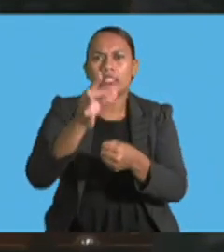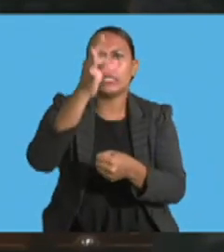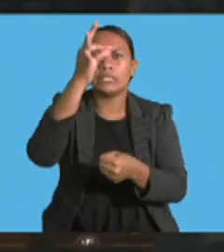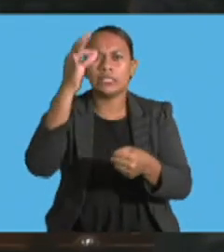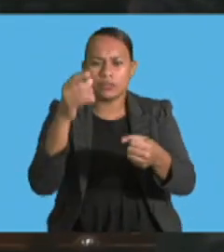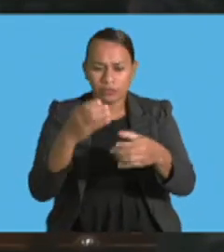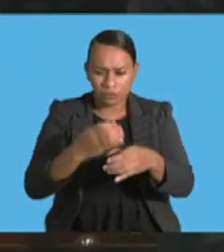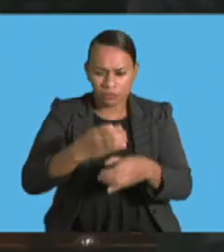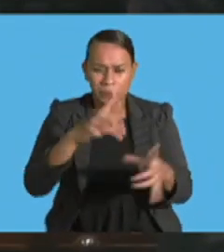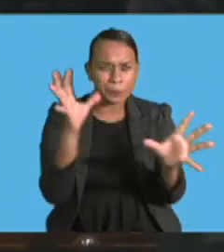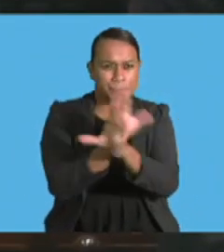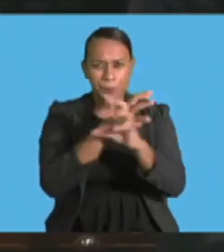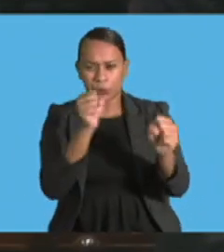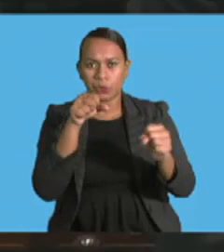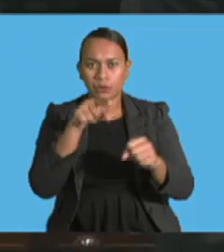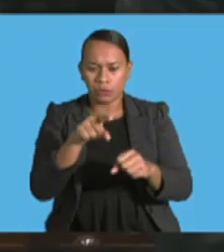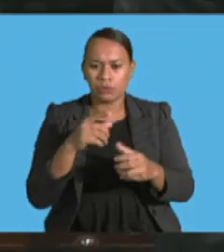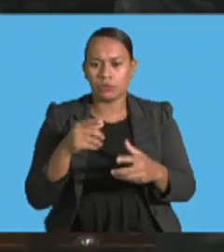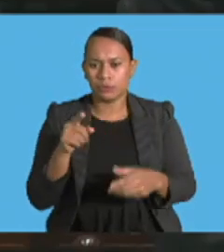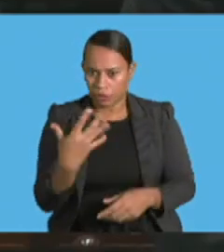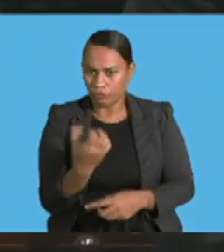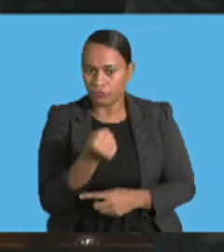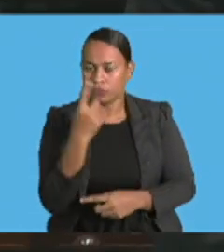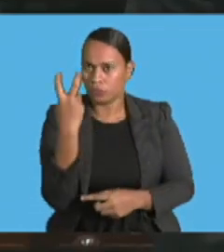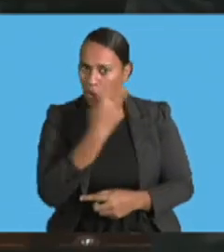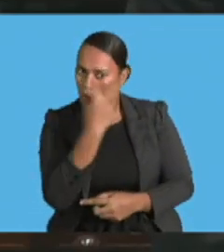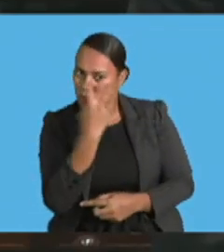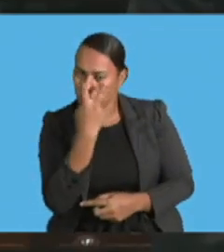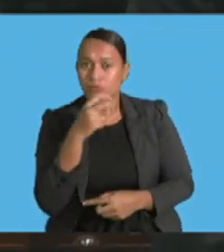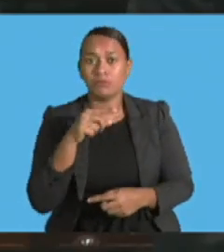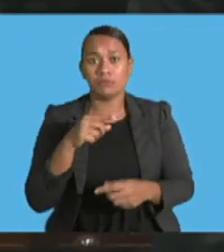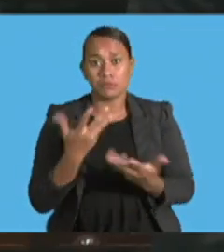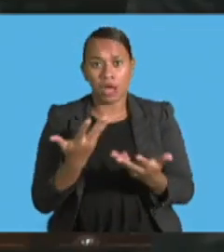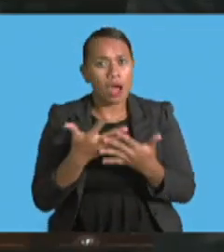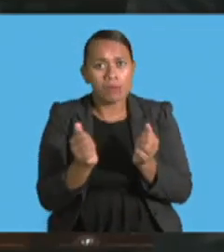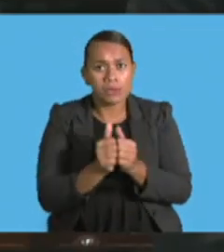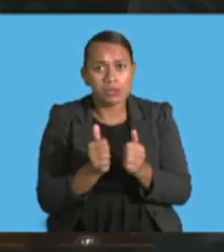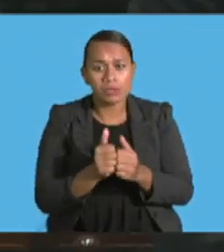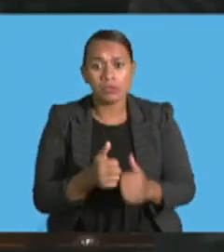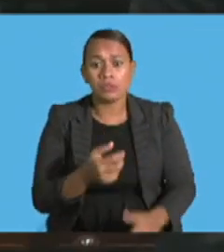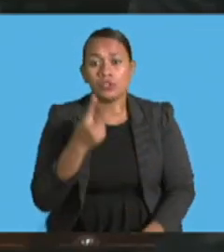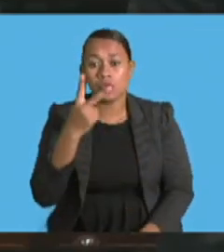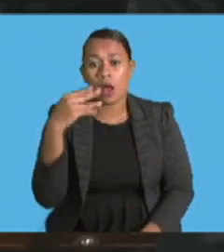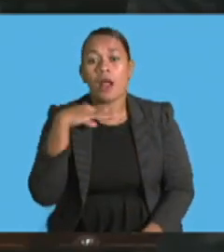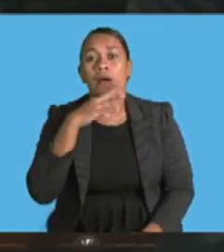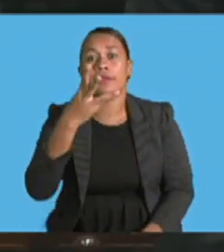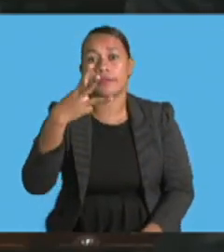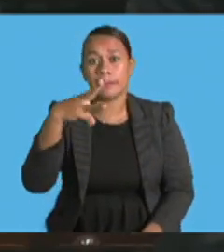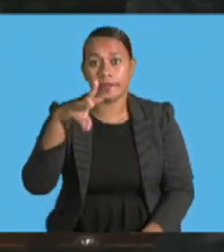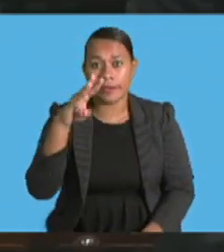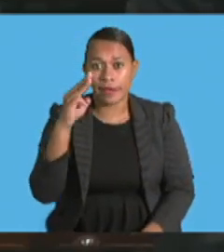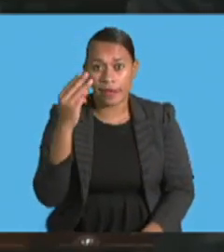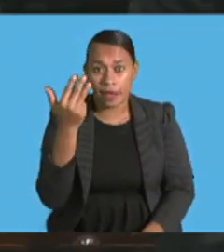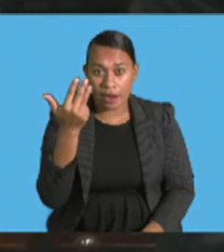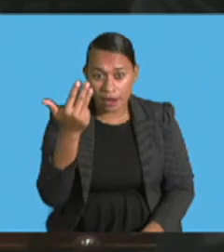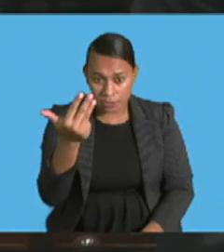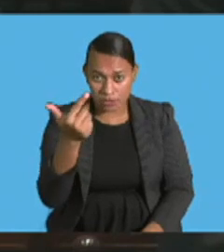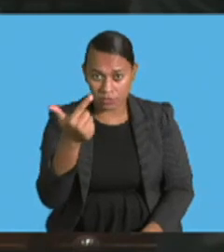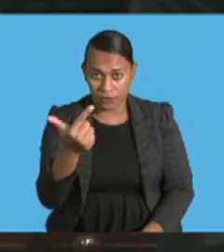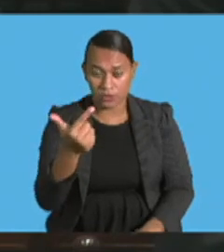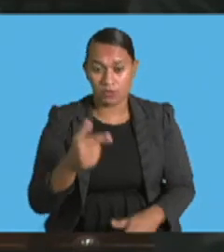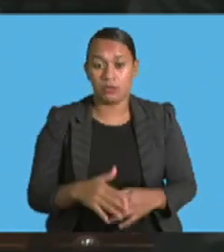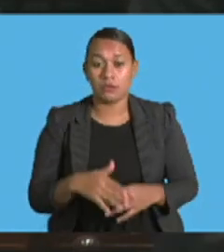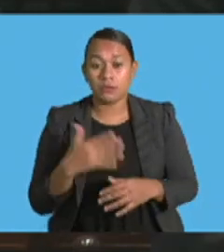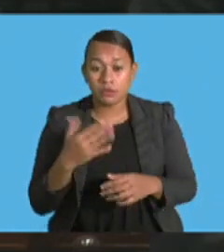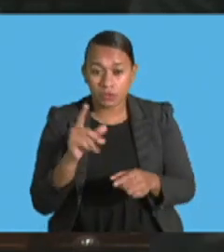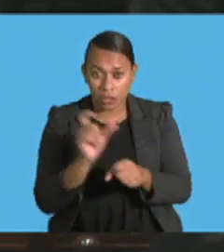say, our ministry currently monitors 487 registered companies and 1,335 technicians